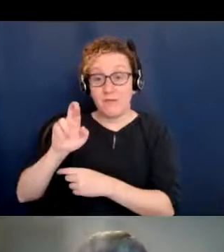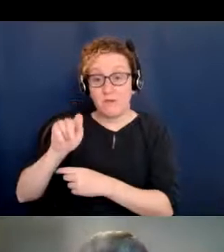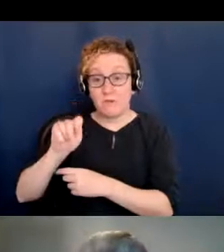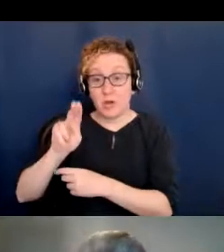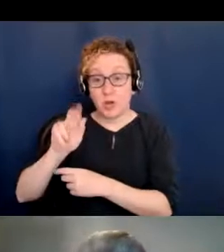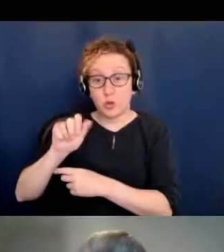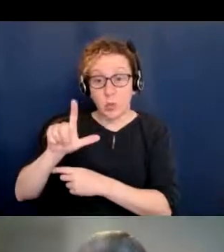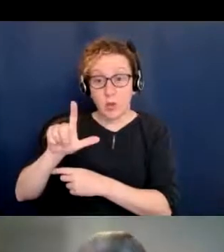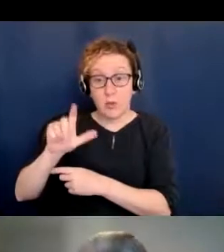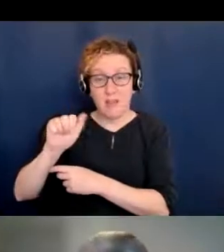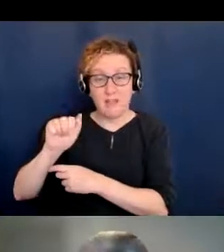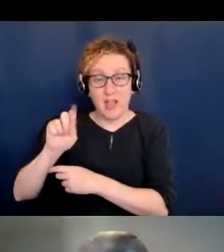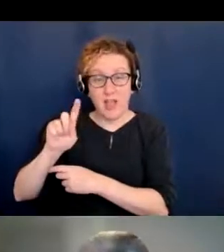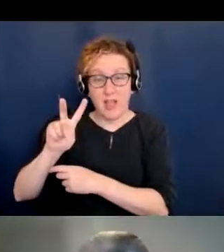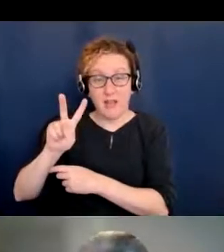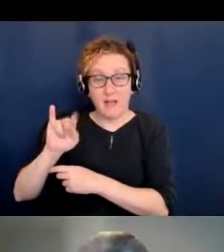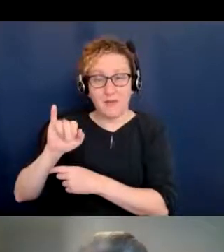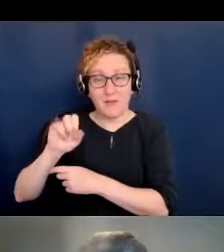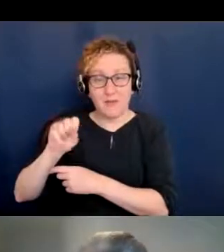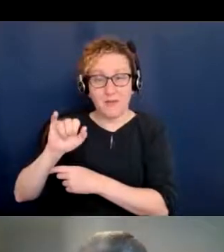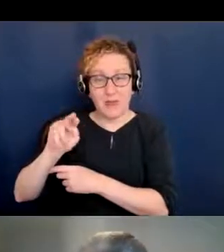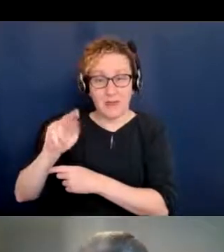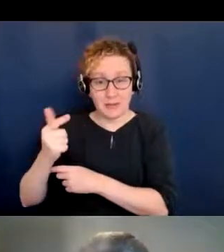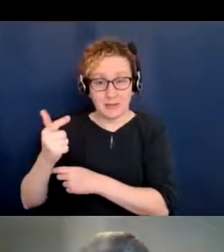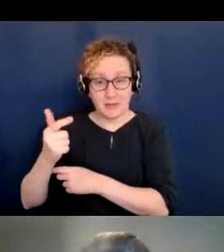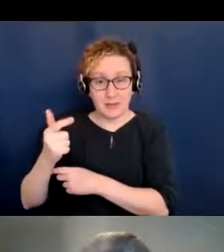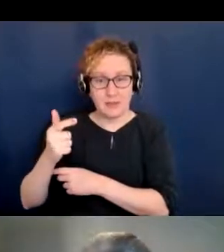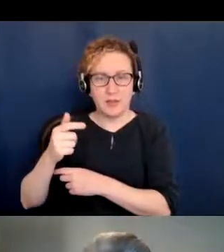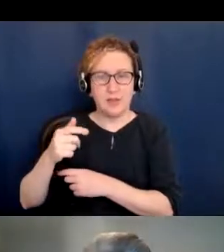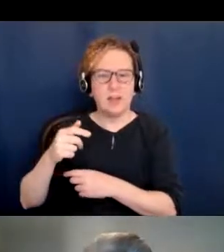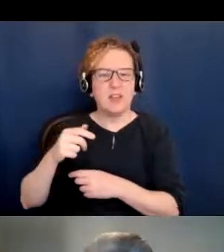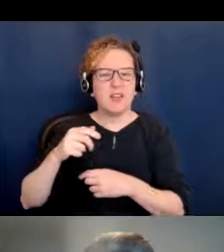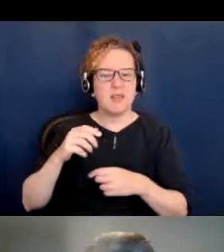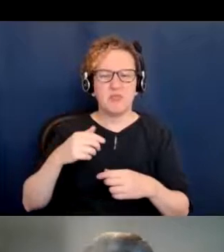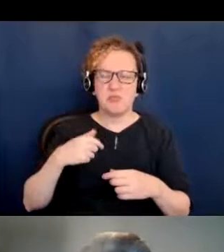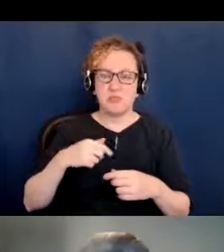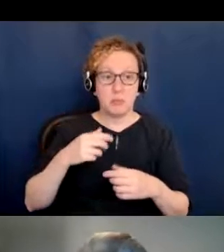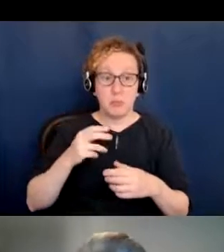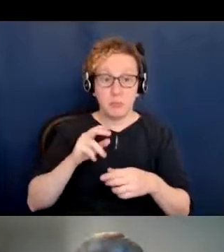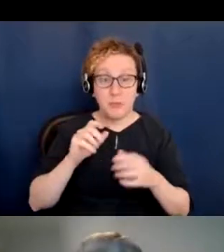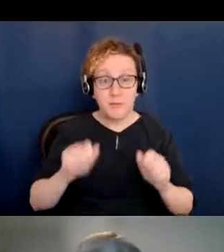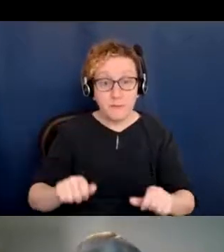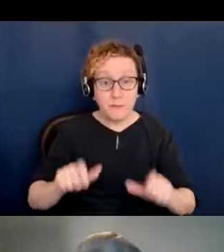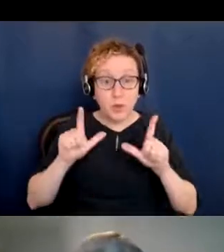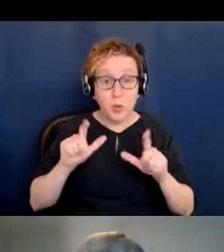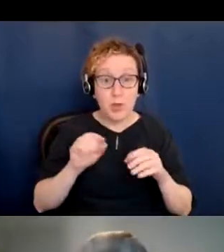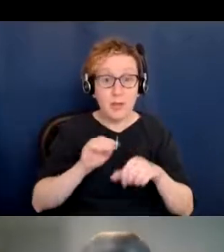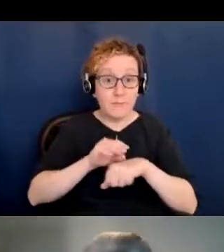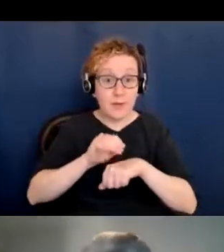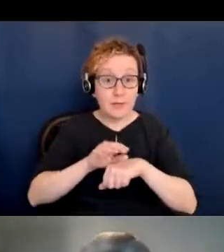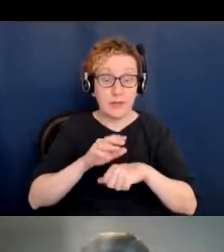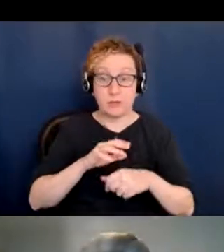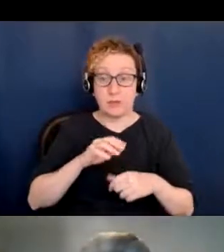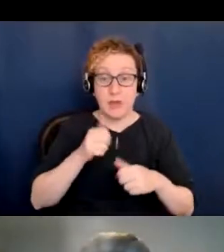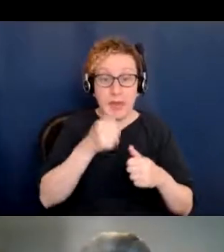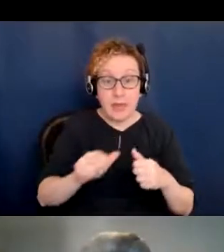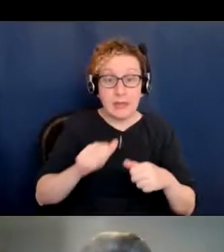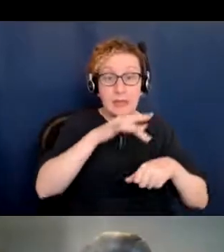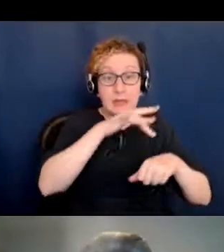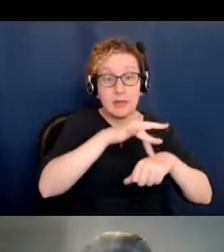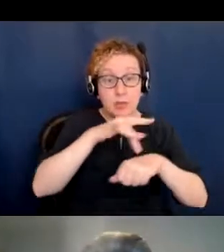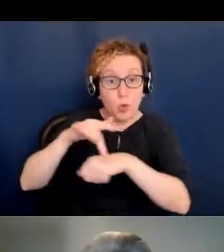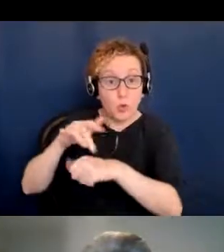may have with students. That include our advising appointments, our pre-departure orientations, informational sessions,